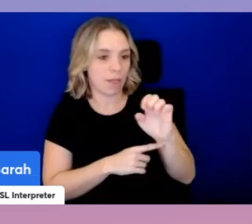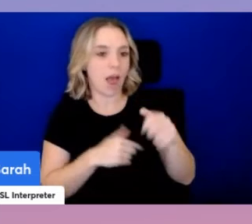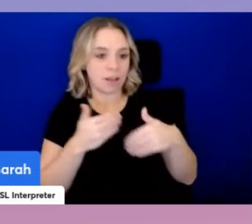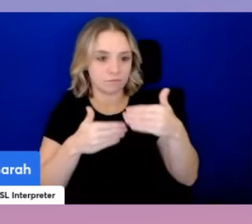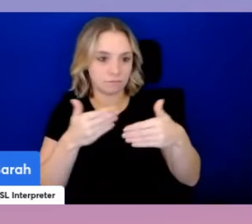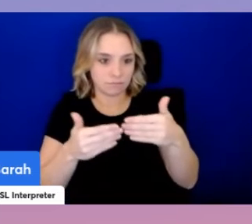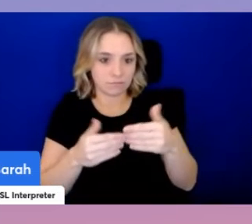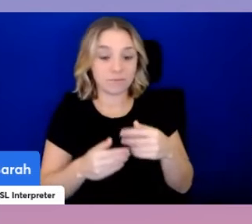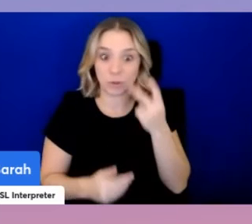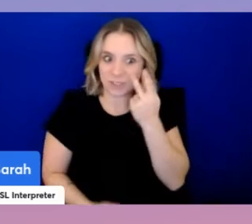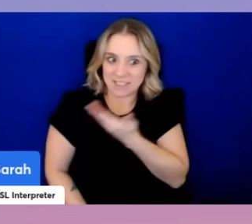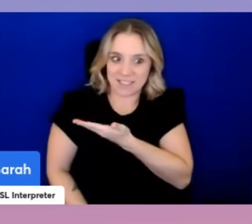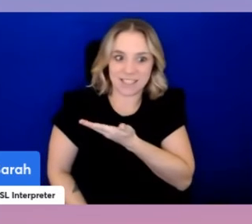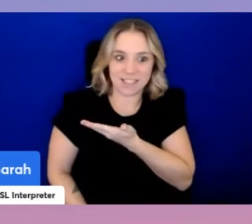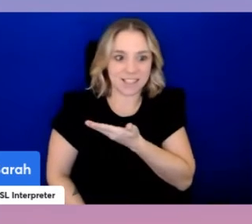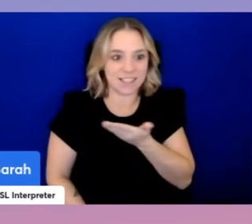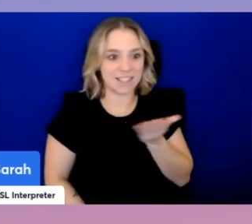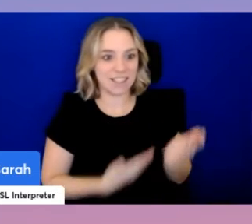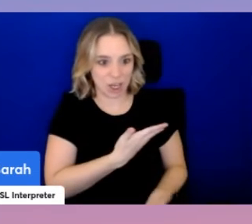finished